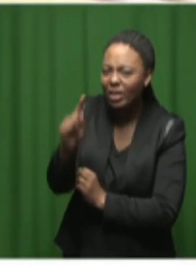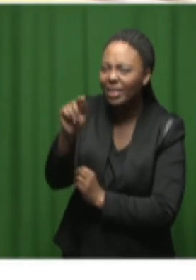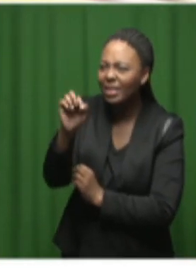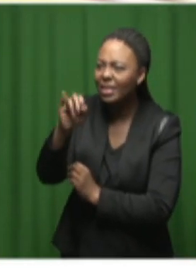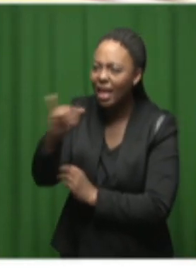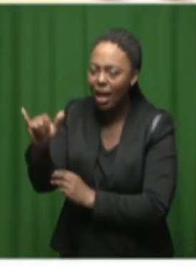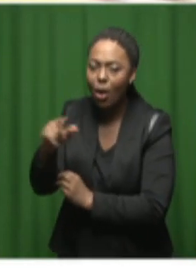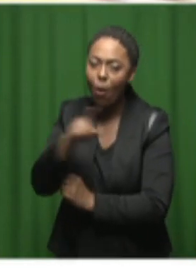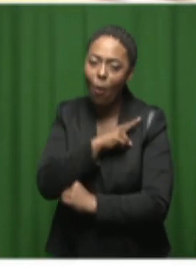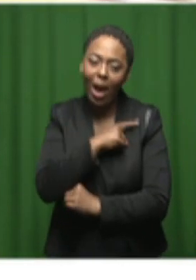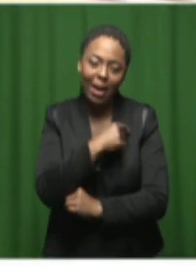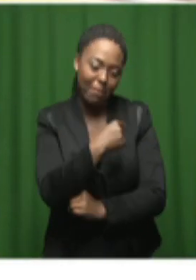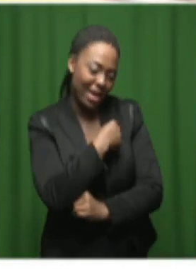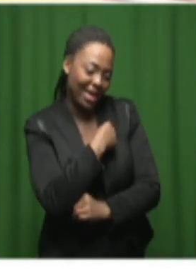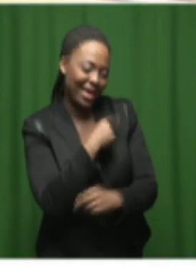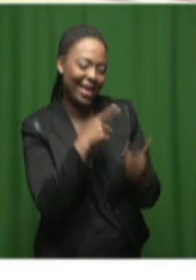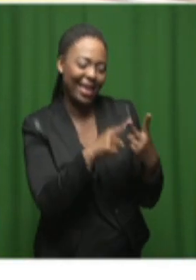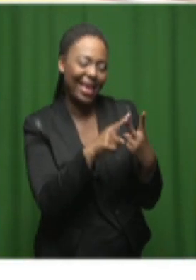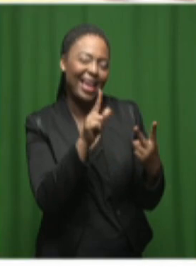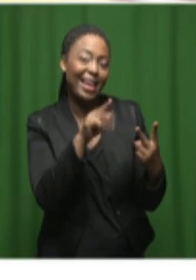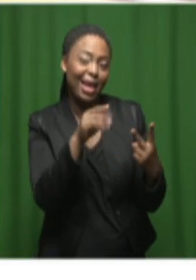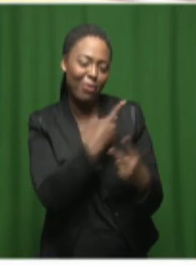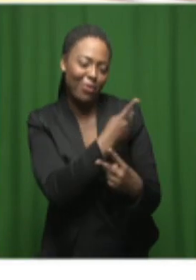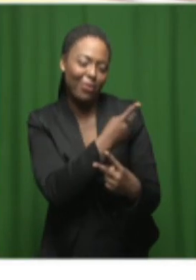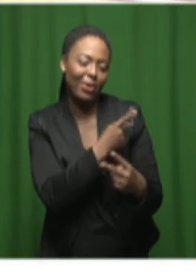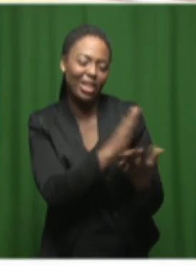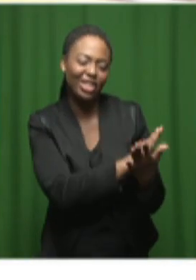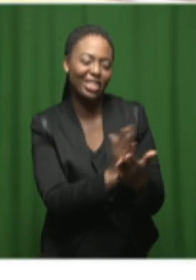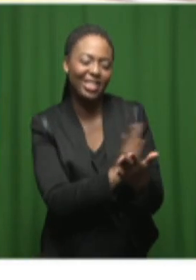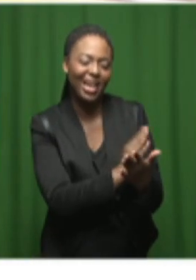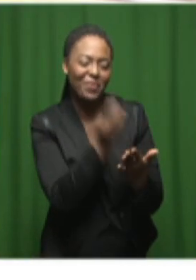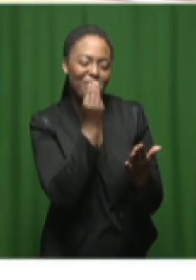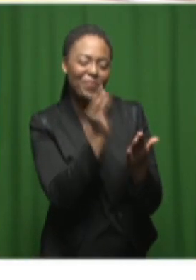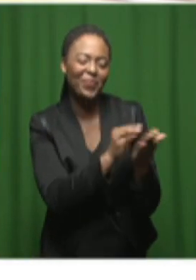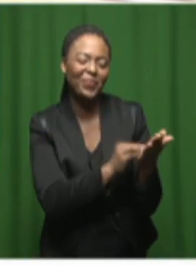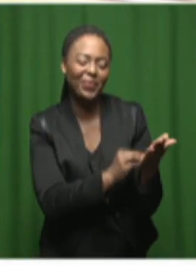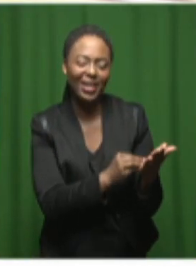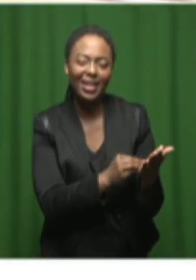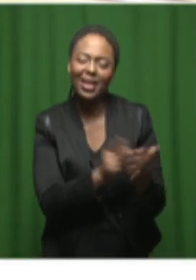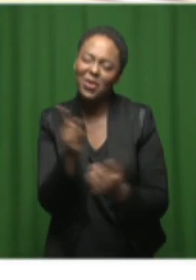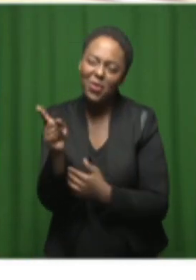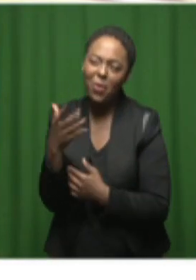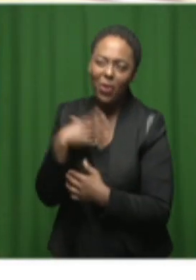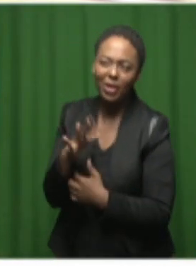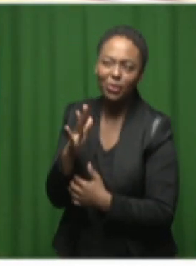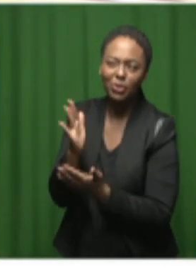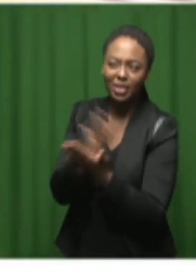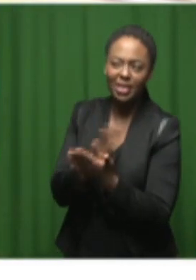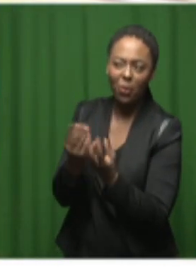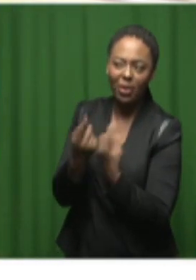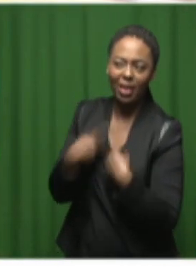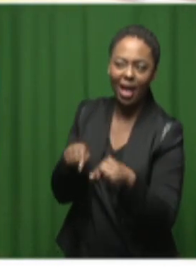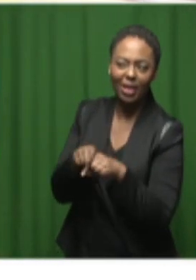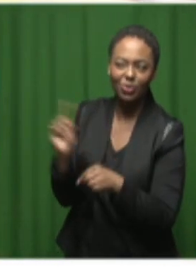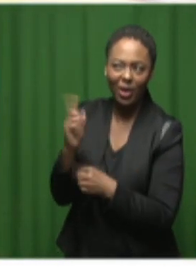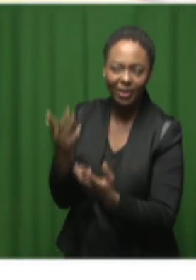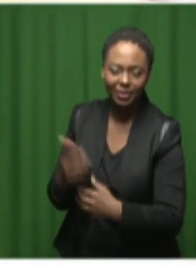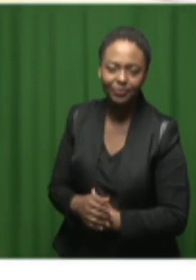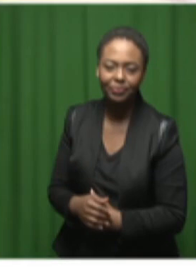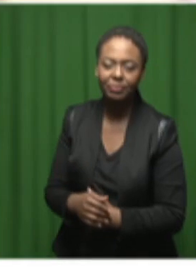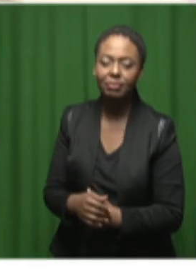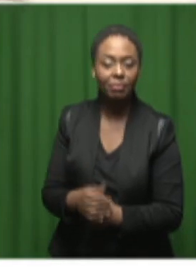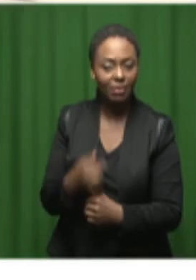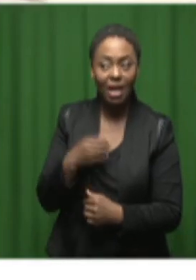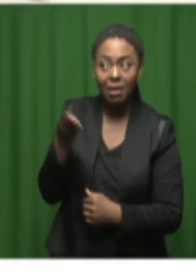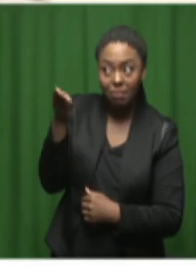sharing recipes of oxtail cooking, and what's your recipe that you'd love to share with us? So the recipe is also actually available on my